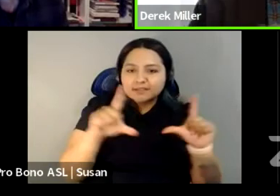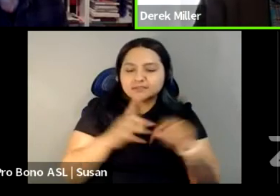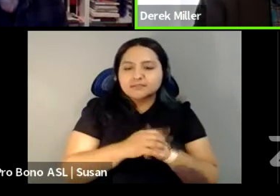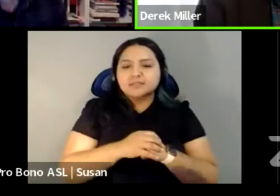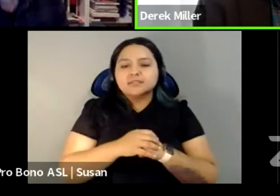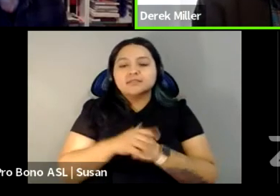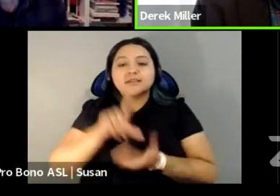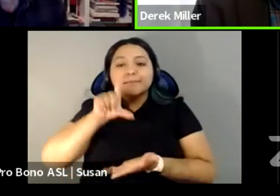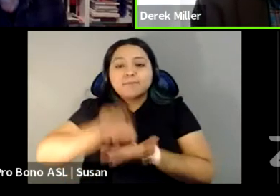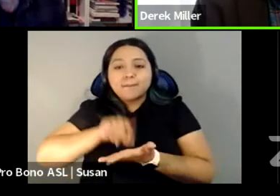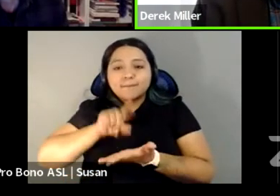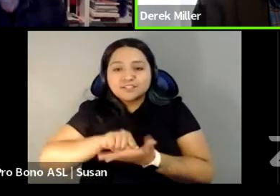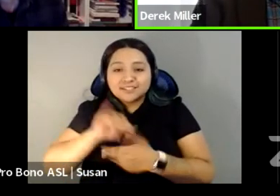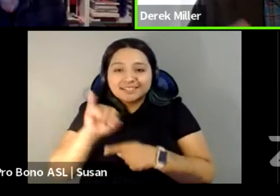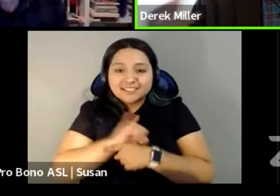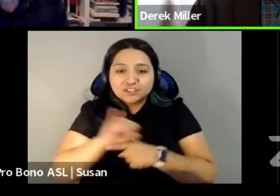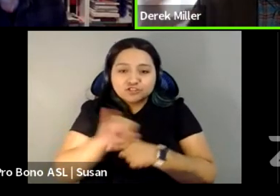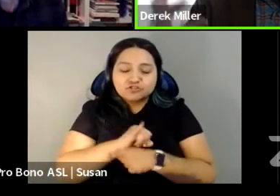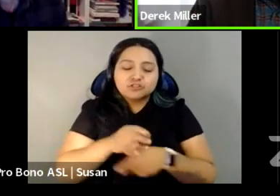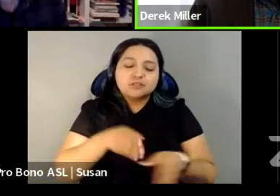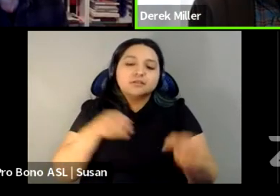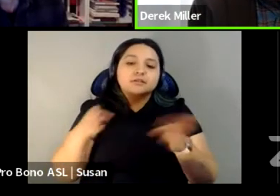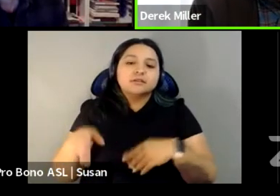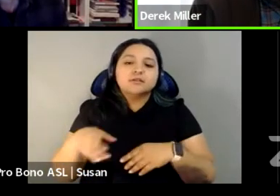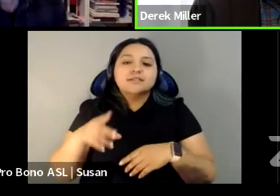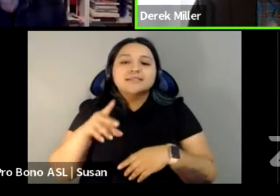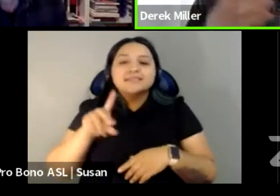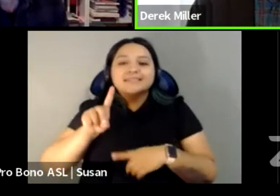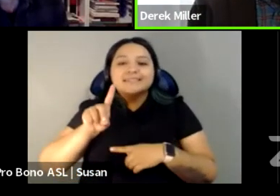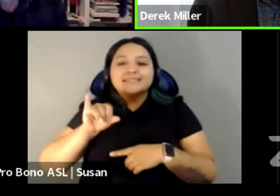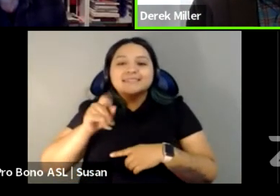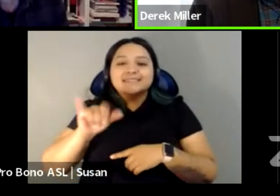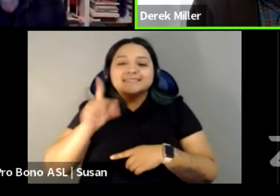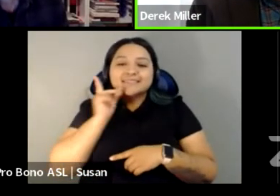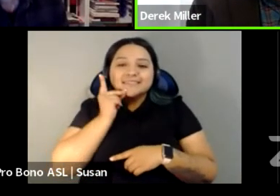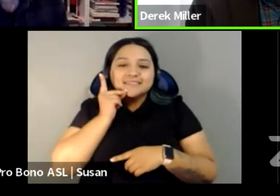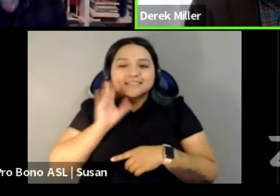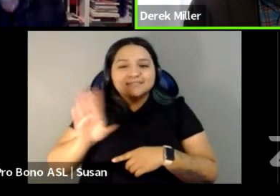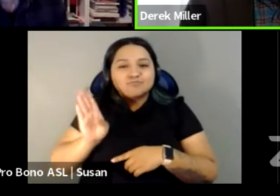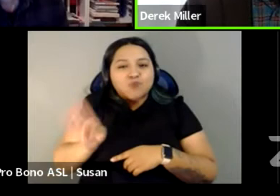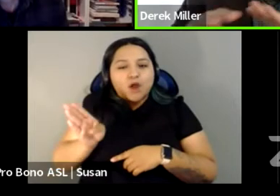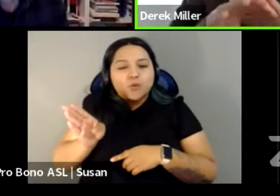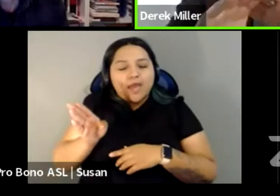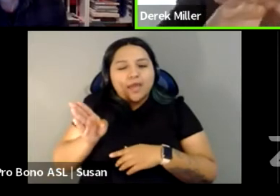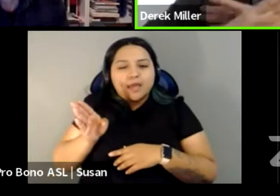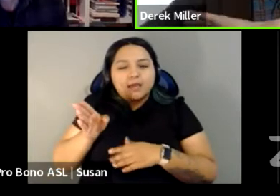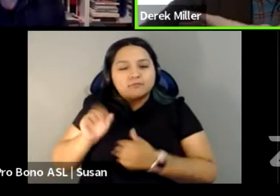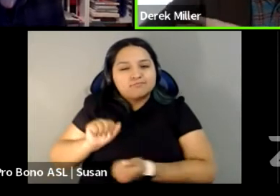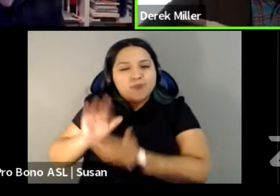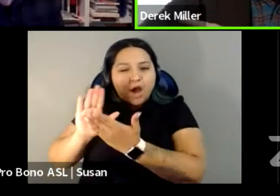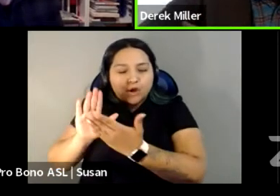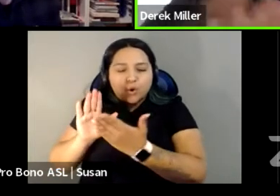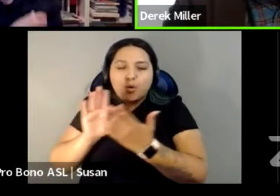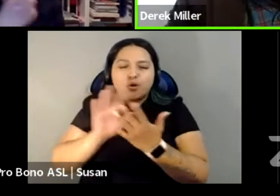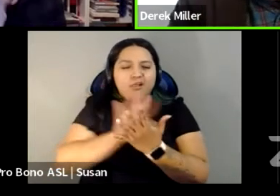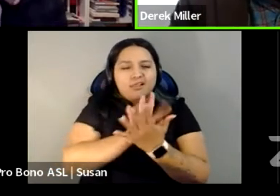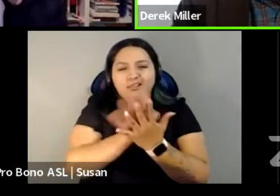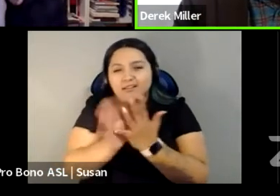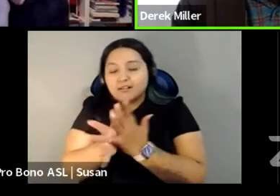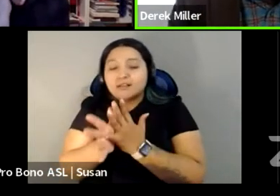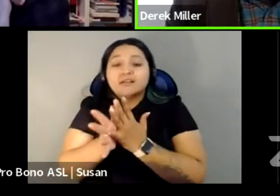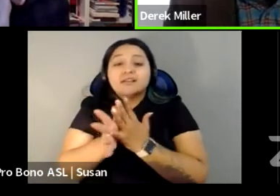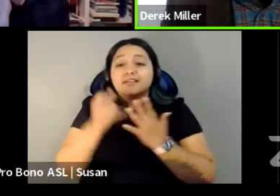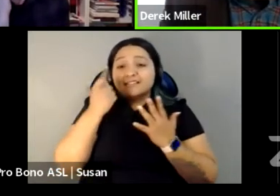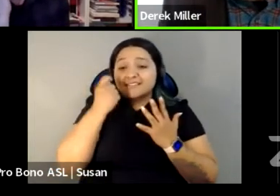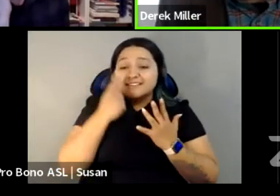industry, Disney's Broadway production model that threatens to be more like film, and the implications of streaming theater. I haven't given you a half of